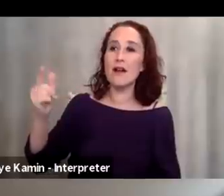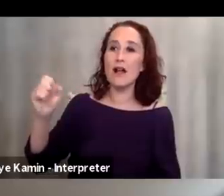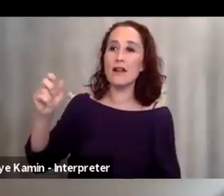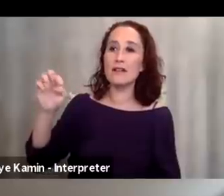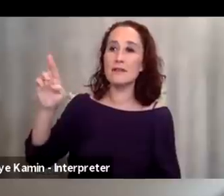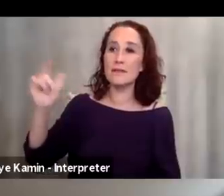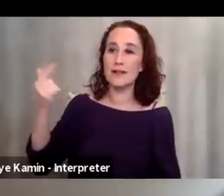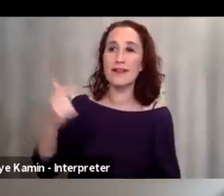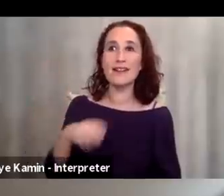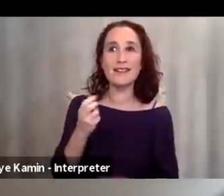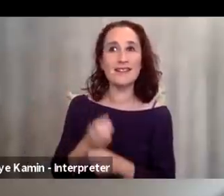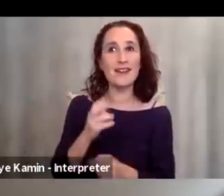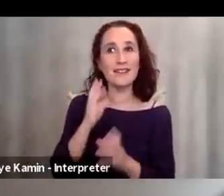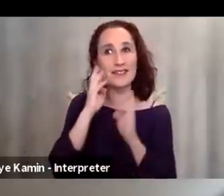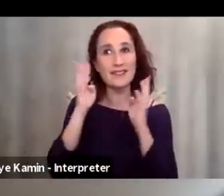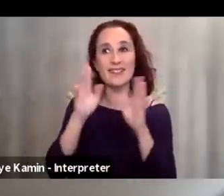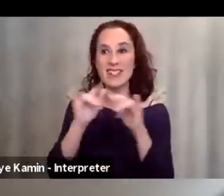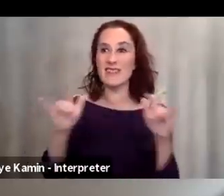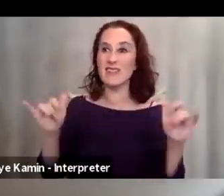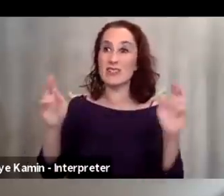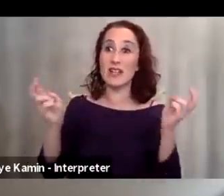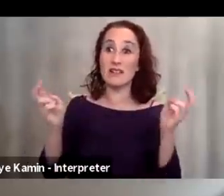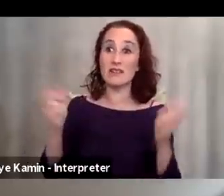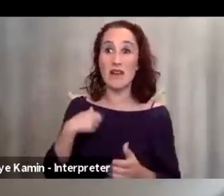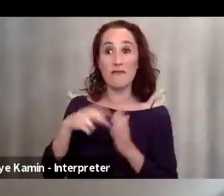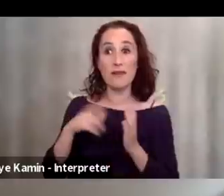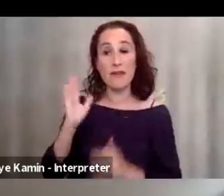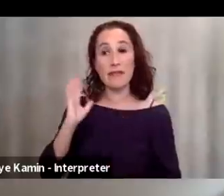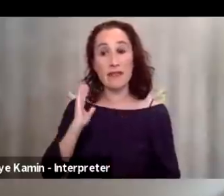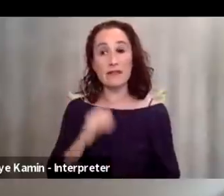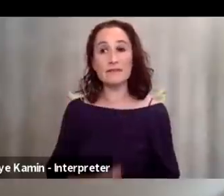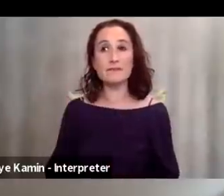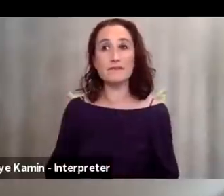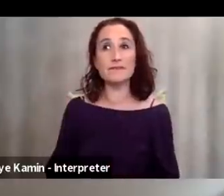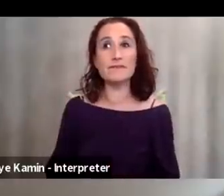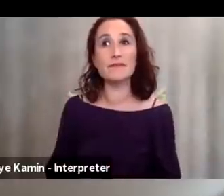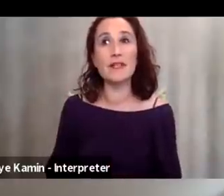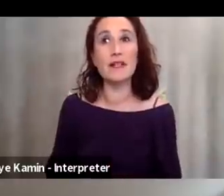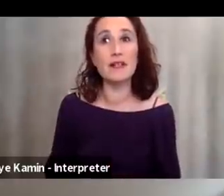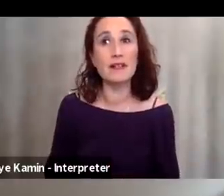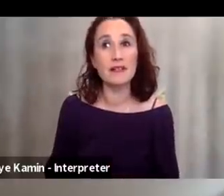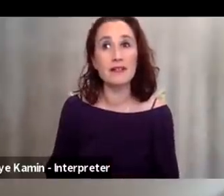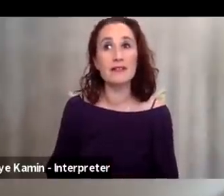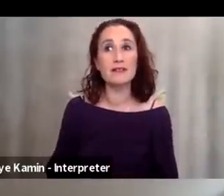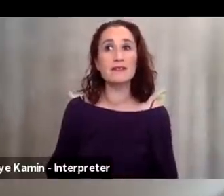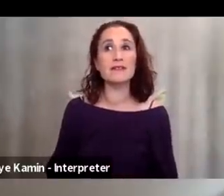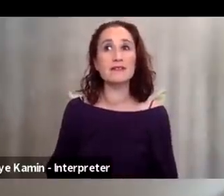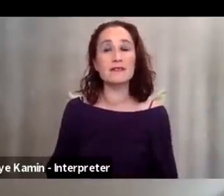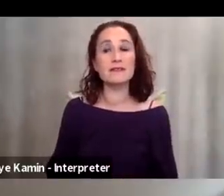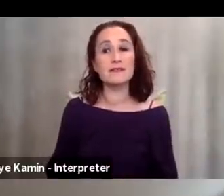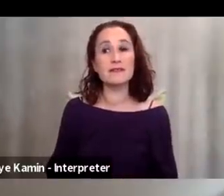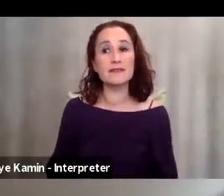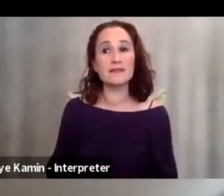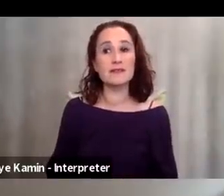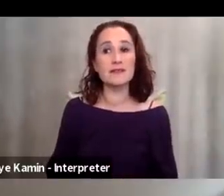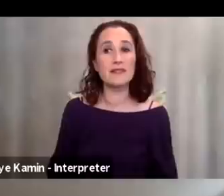it's really hard to come up with diverse titles that I read as a kid, although I lived in a place where